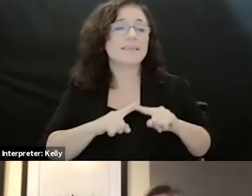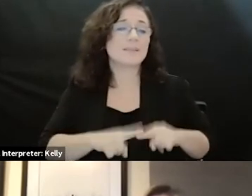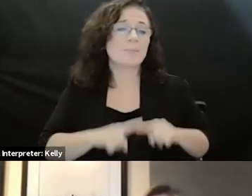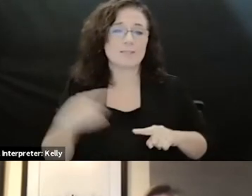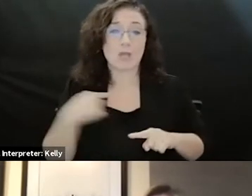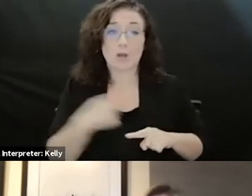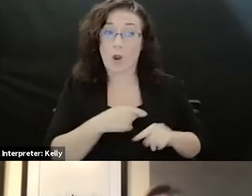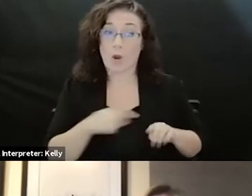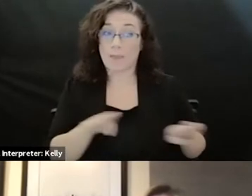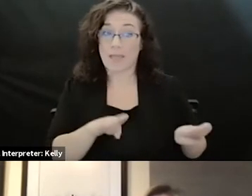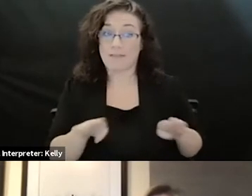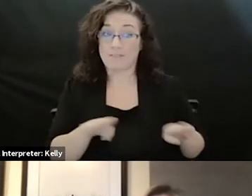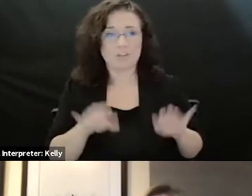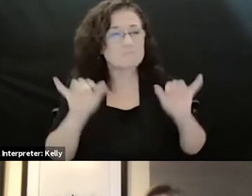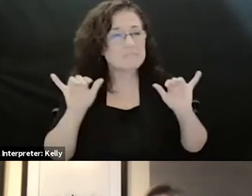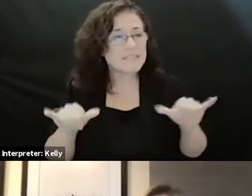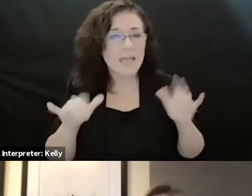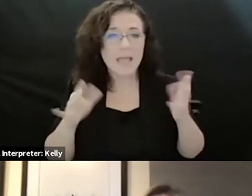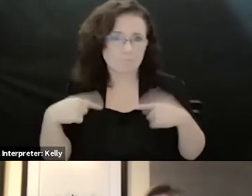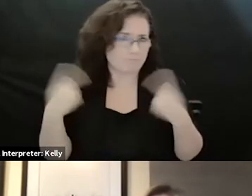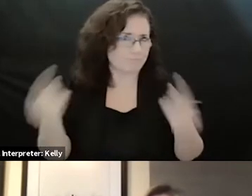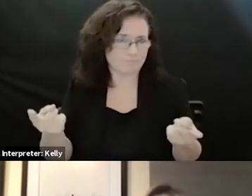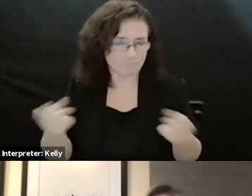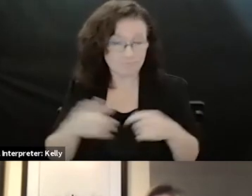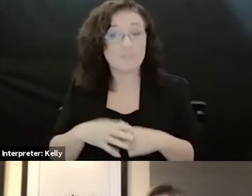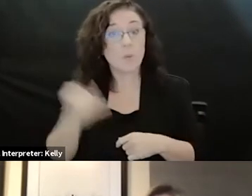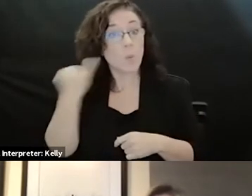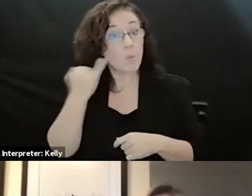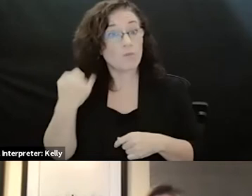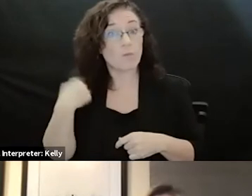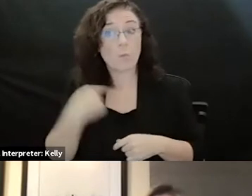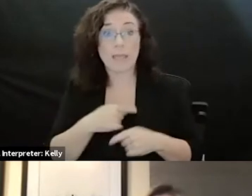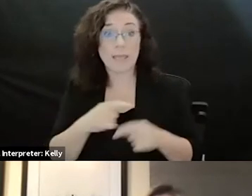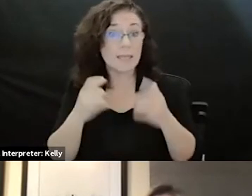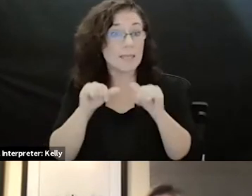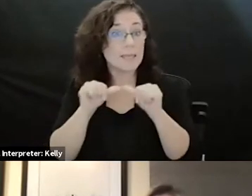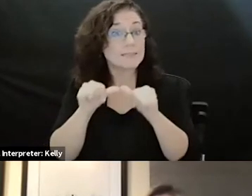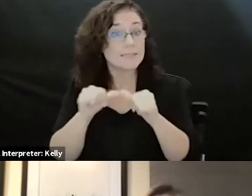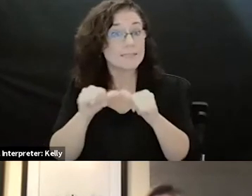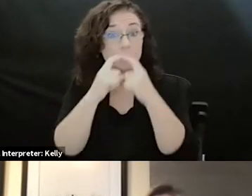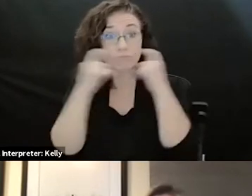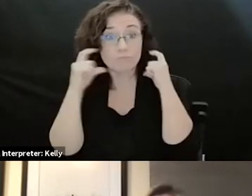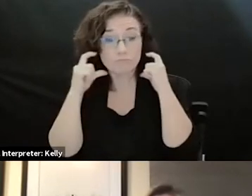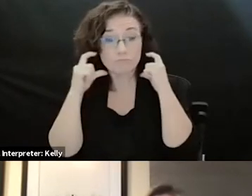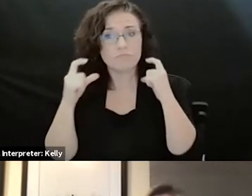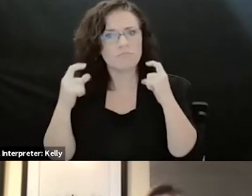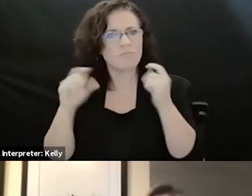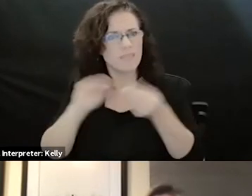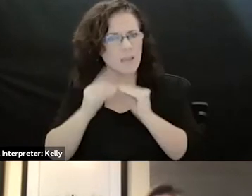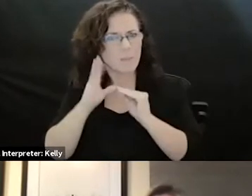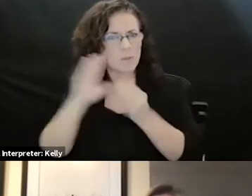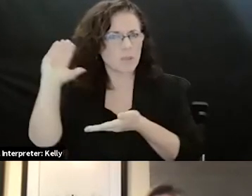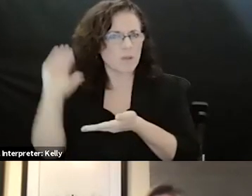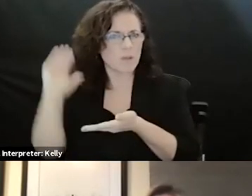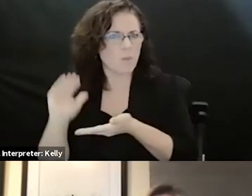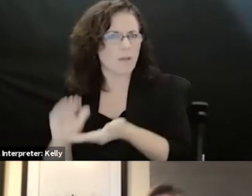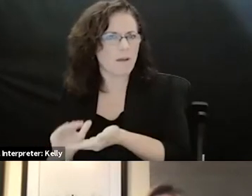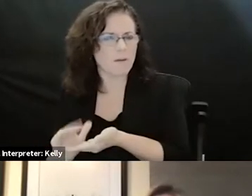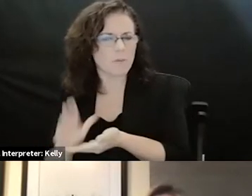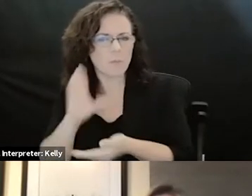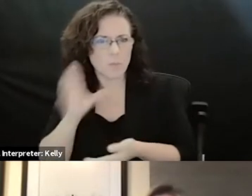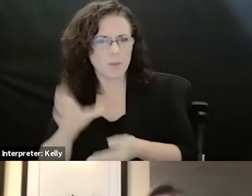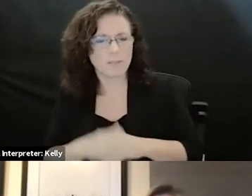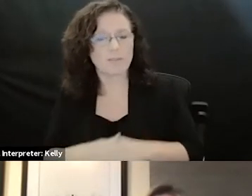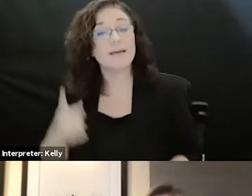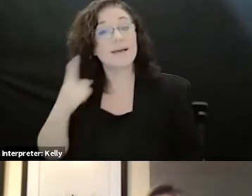physical distance and we as a community continue that we have we can get it down i believe we can i think the high school students with